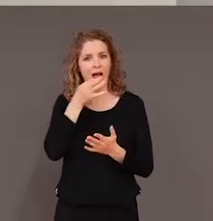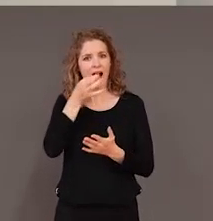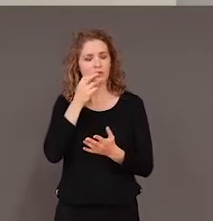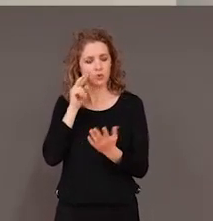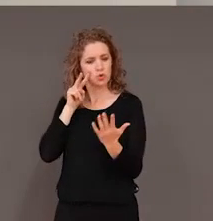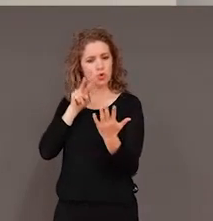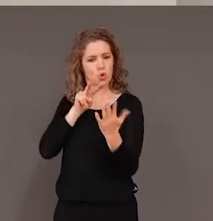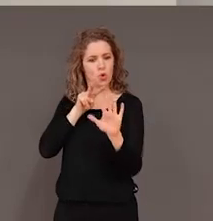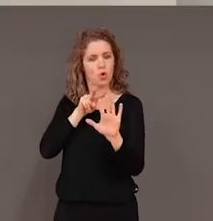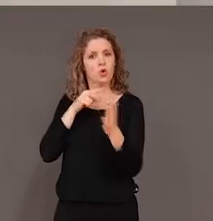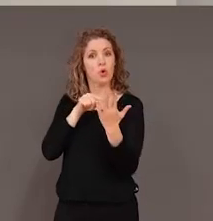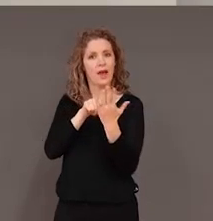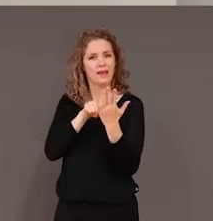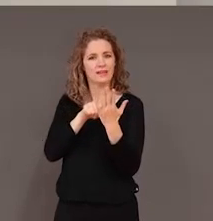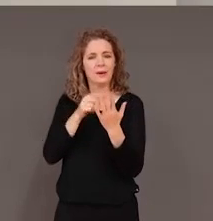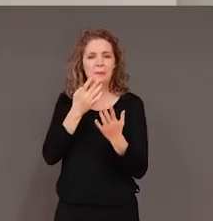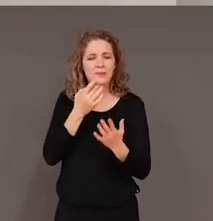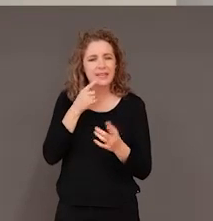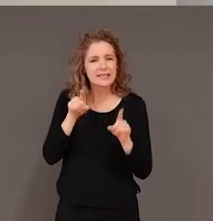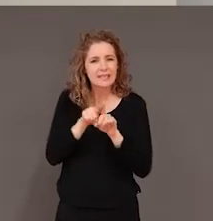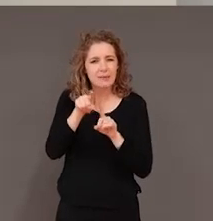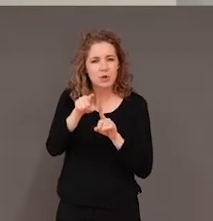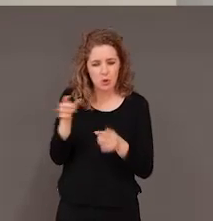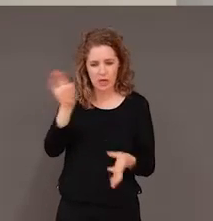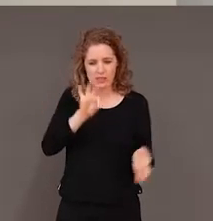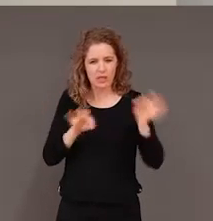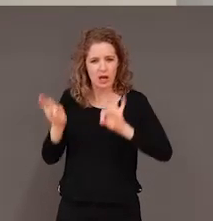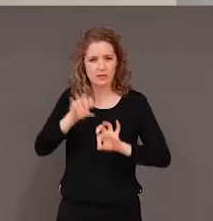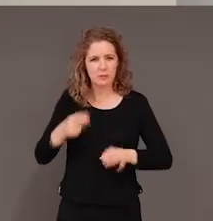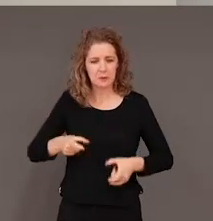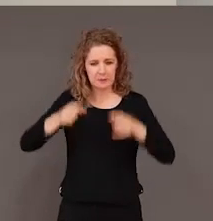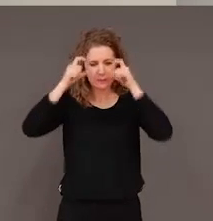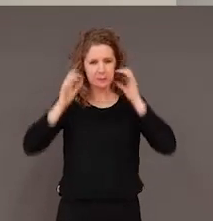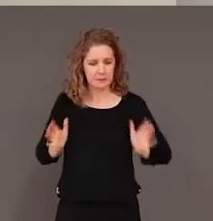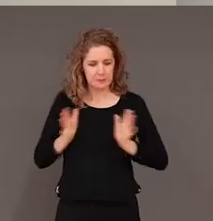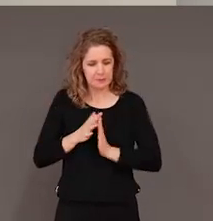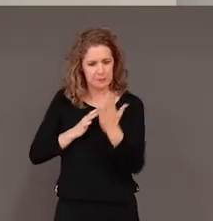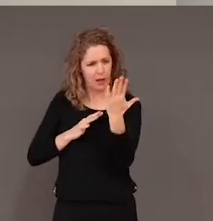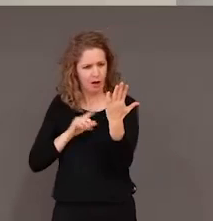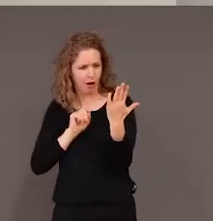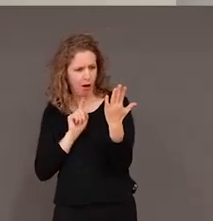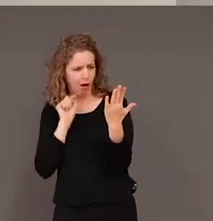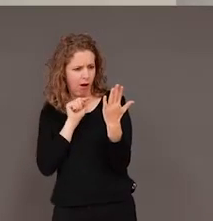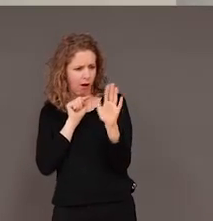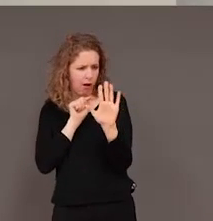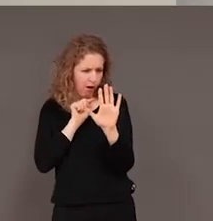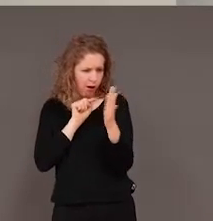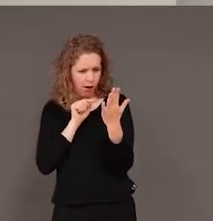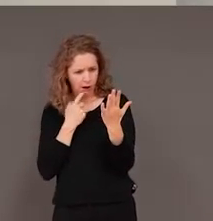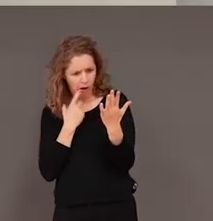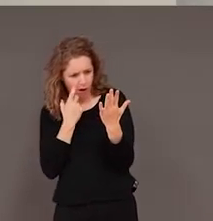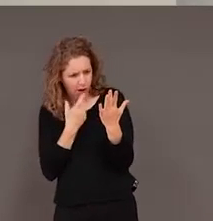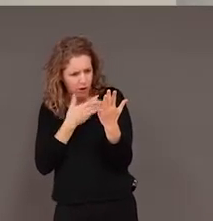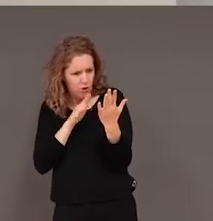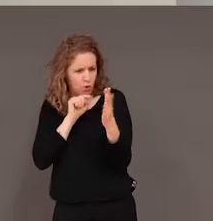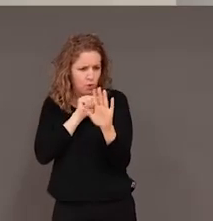simply observe your hand as if you're a curious scientist who's never seen a hand before. So before we start, notice what your mind might